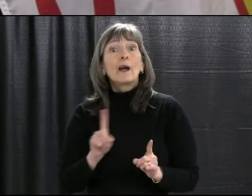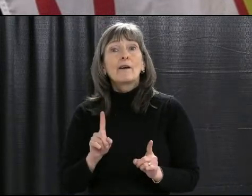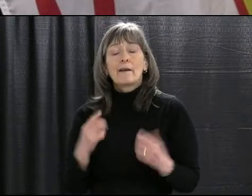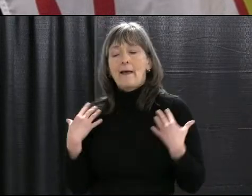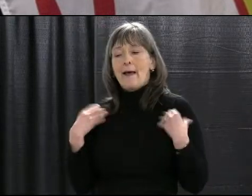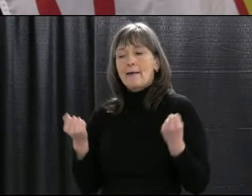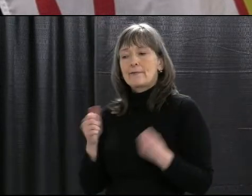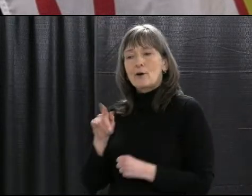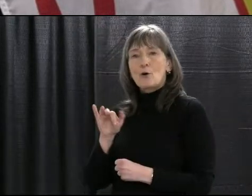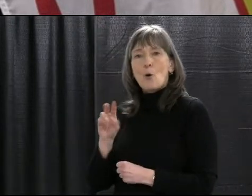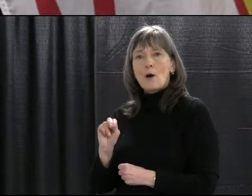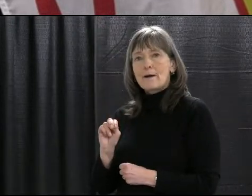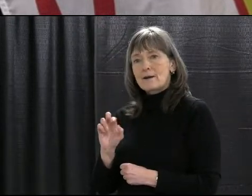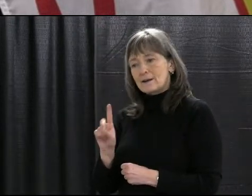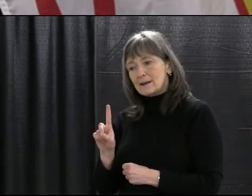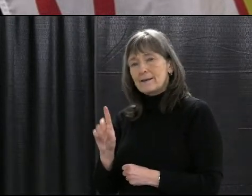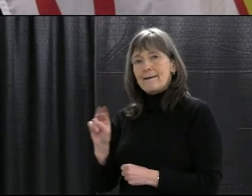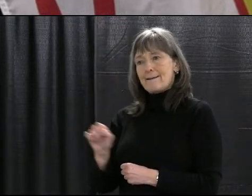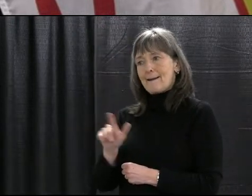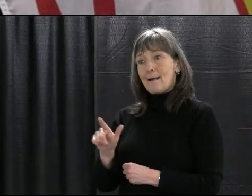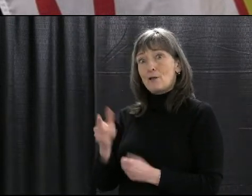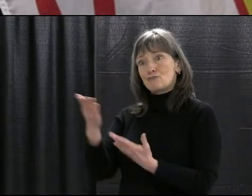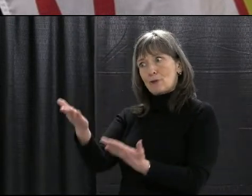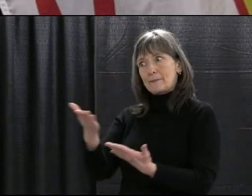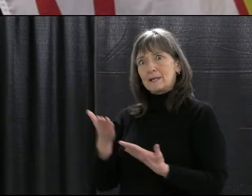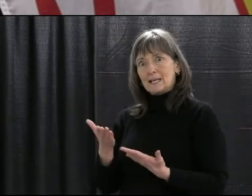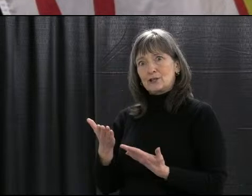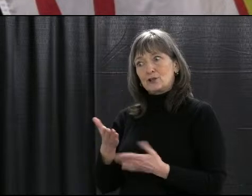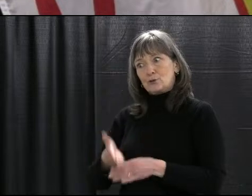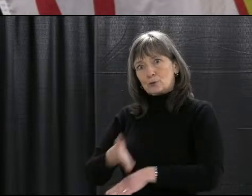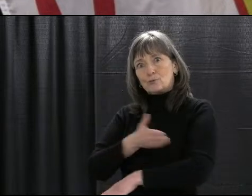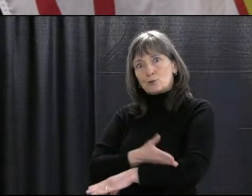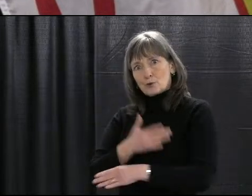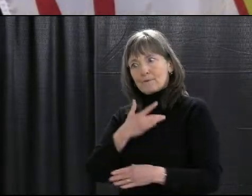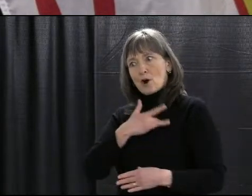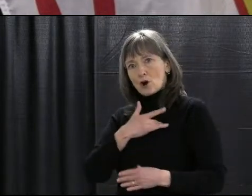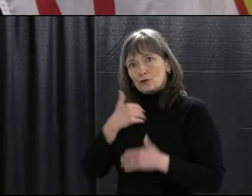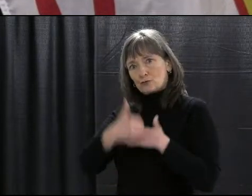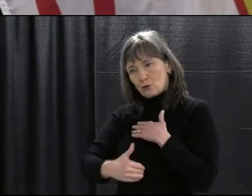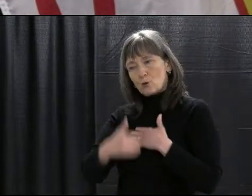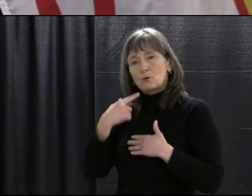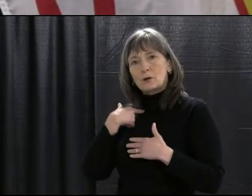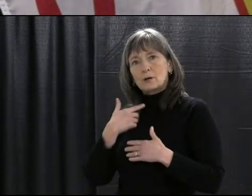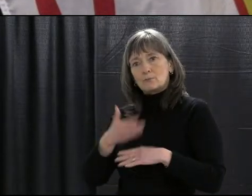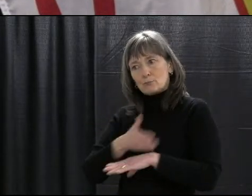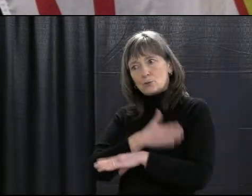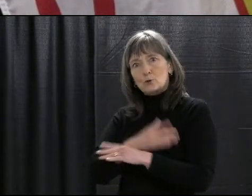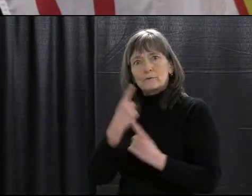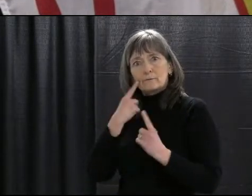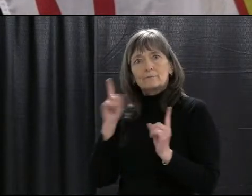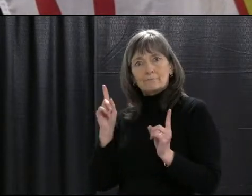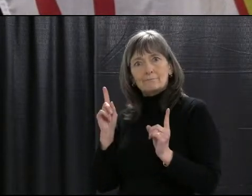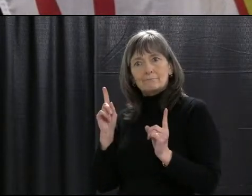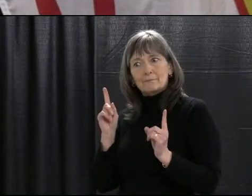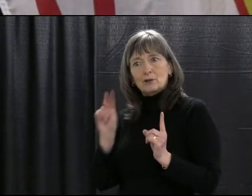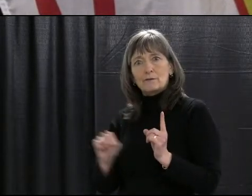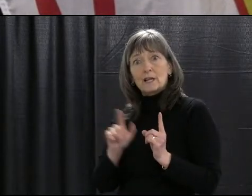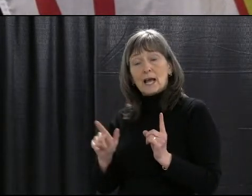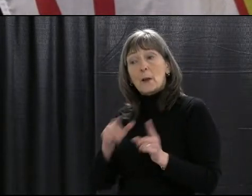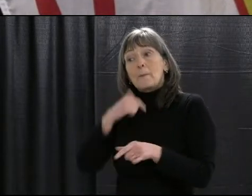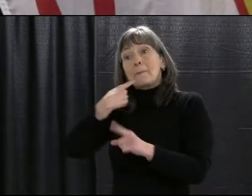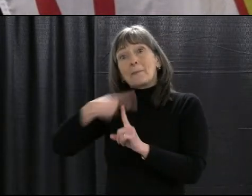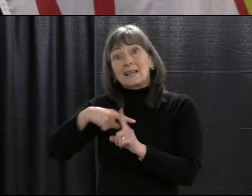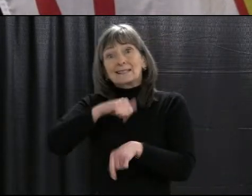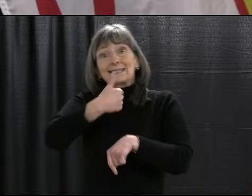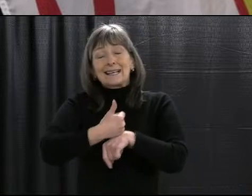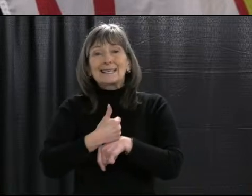Accord NL to improve the mortality rate for cardiac and stroke in Newfoundland and Labrador, and to create a cardiac center